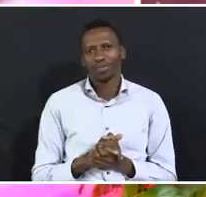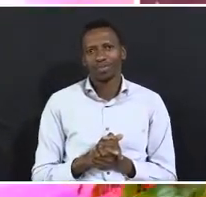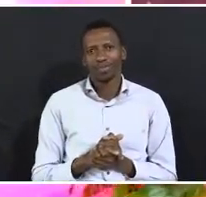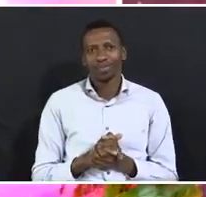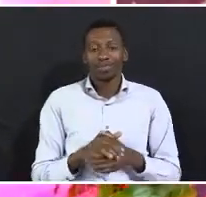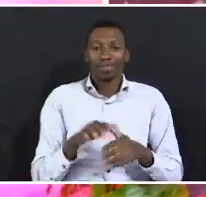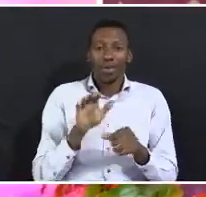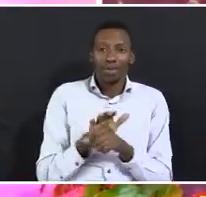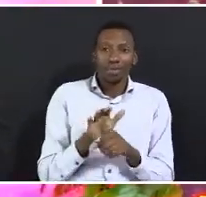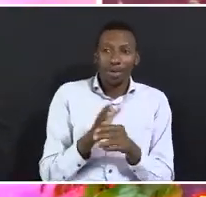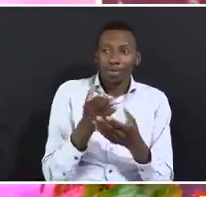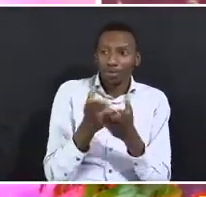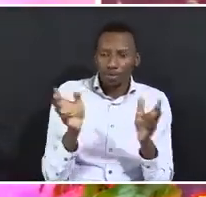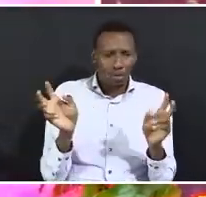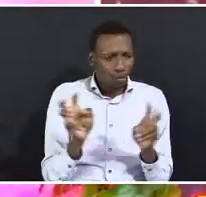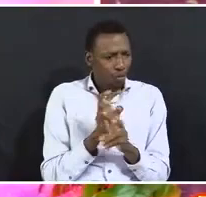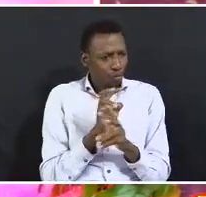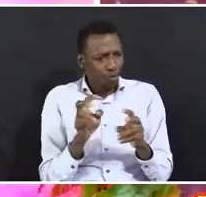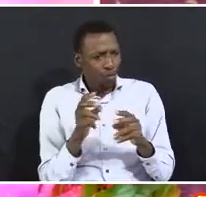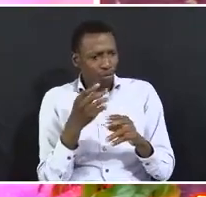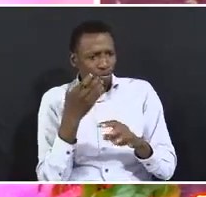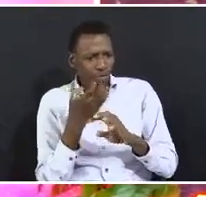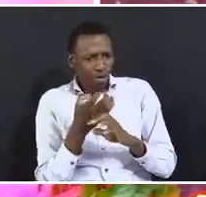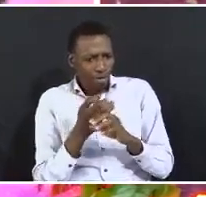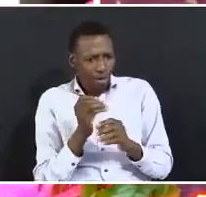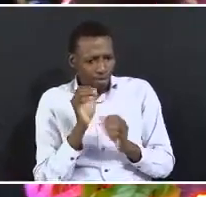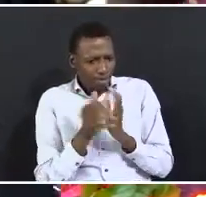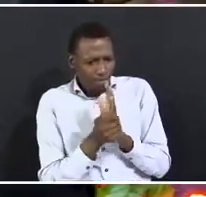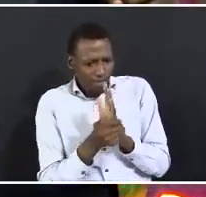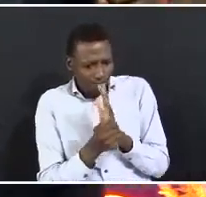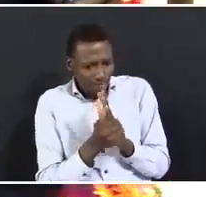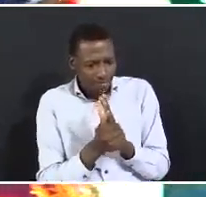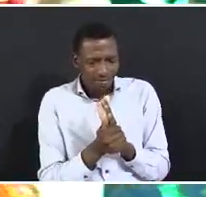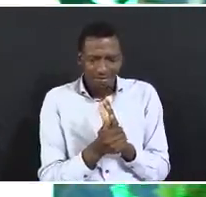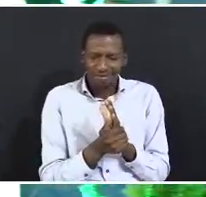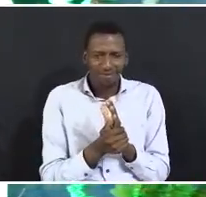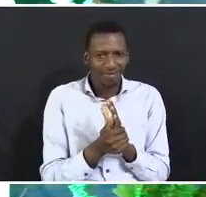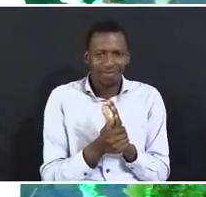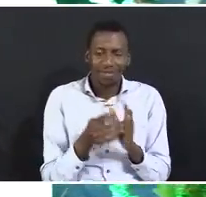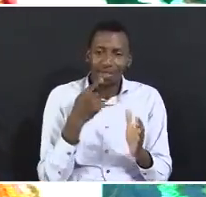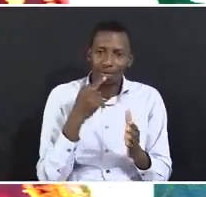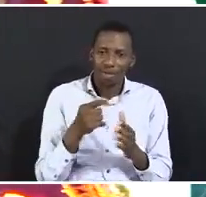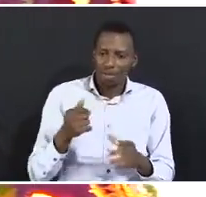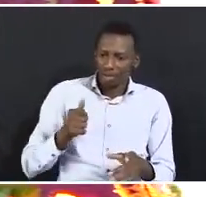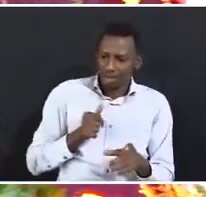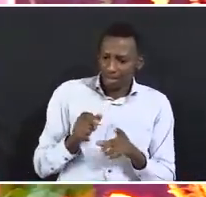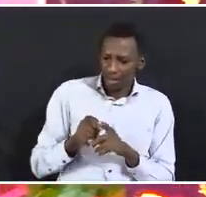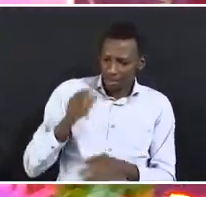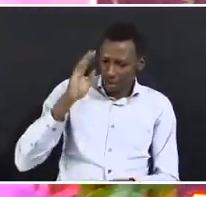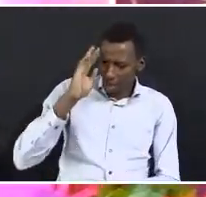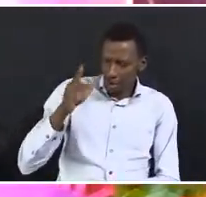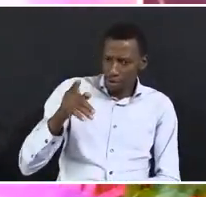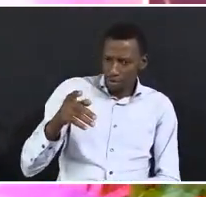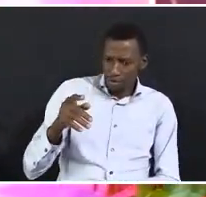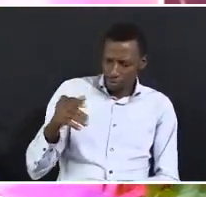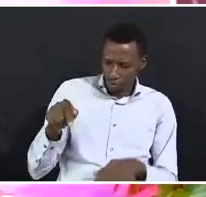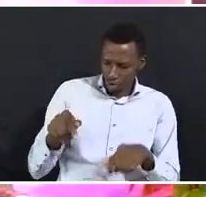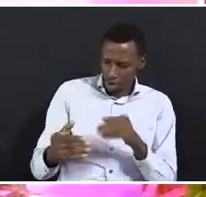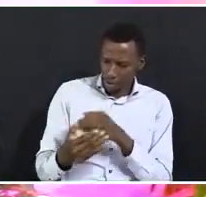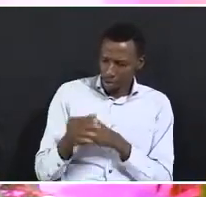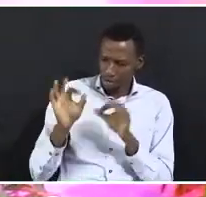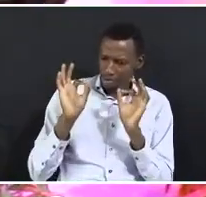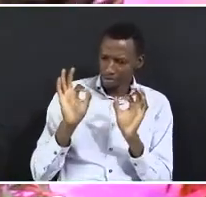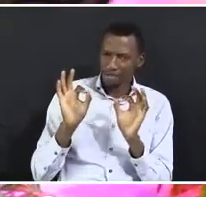But many of us are looking for dictionaries. I just said, sister, how are you? You look nice this morning. Is